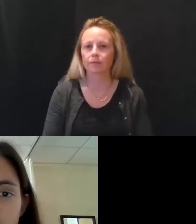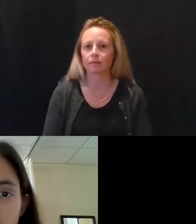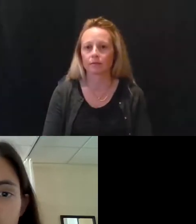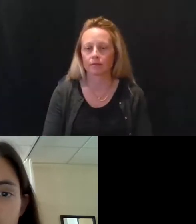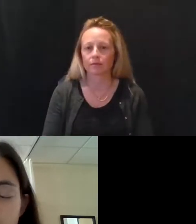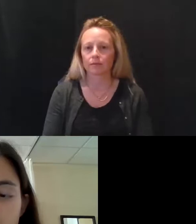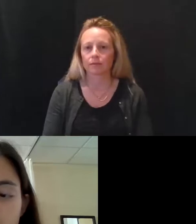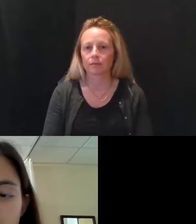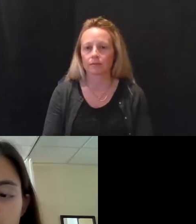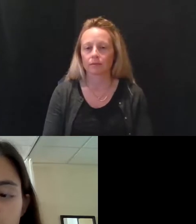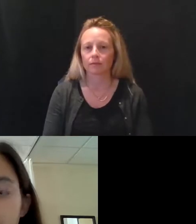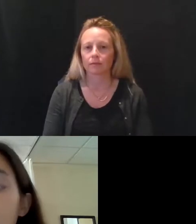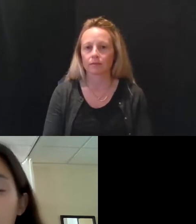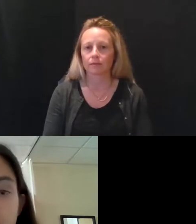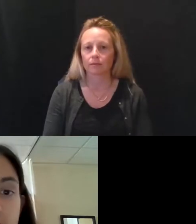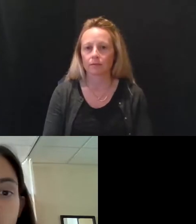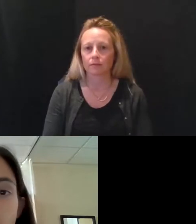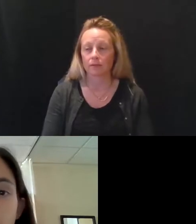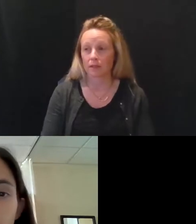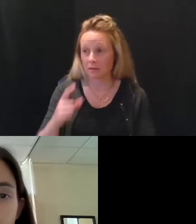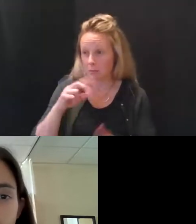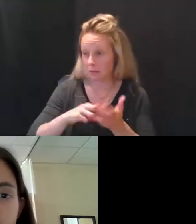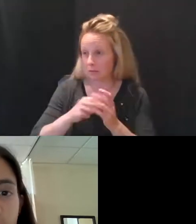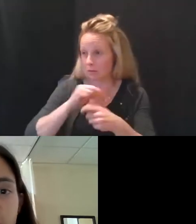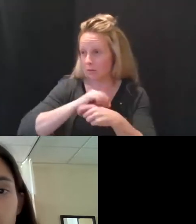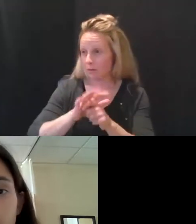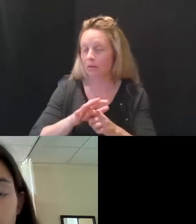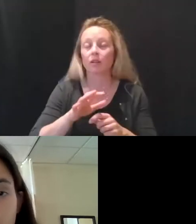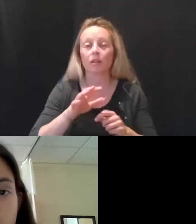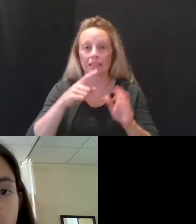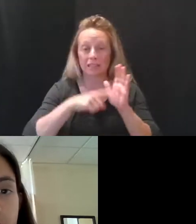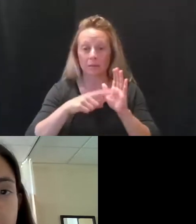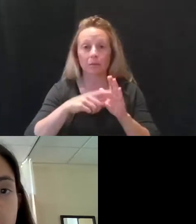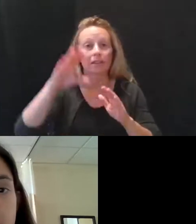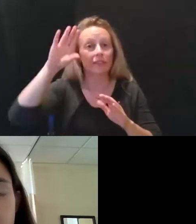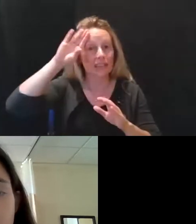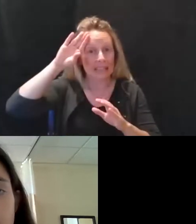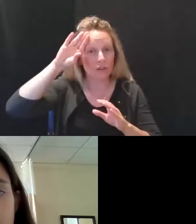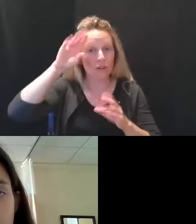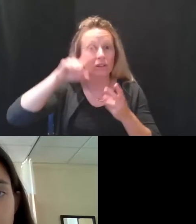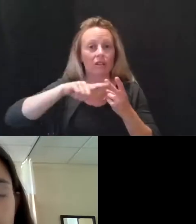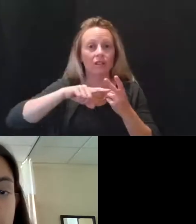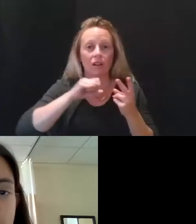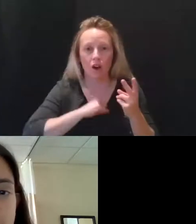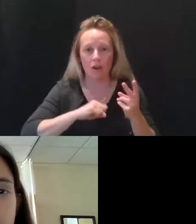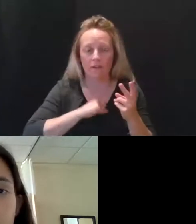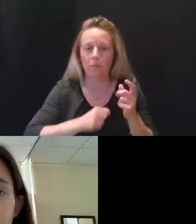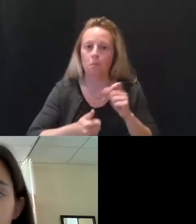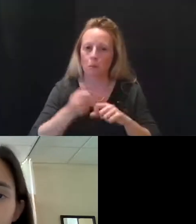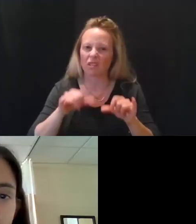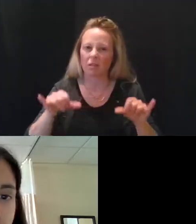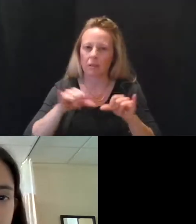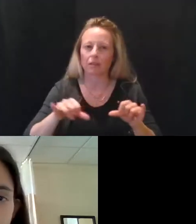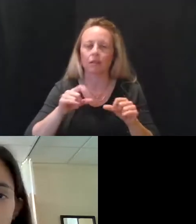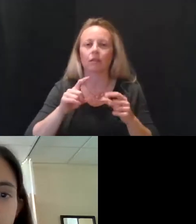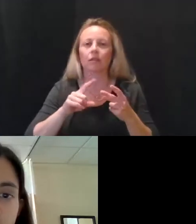COVID? Yes. Okay, so looking out for fever or cough, those are the most common symptoms. They